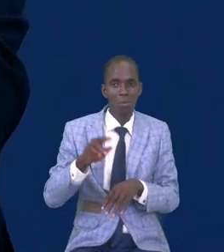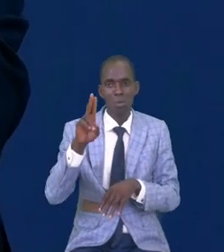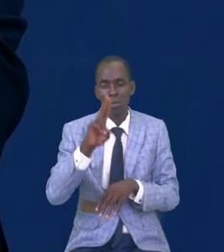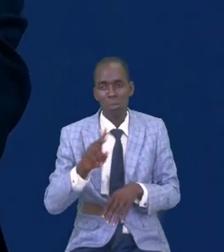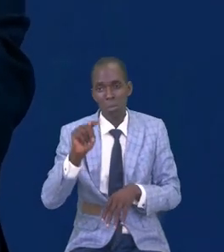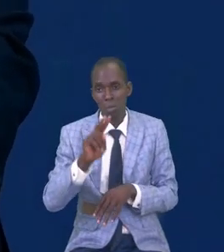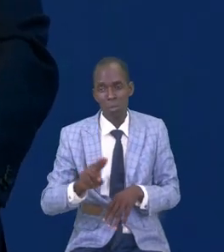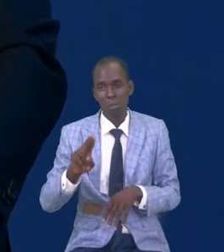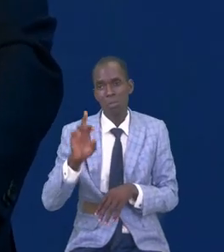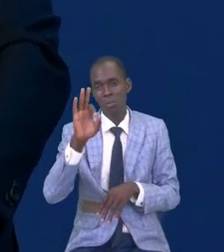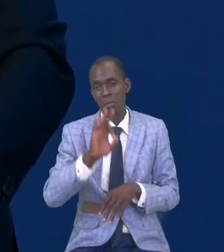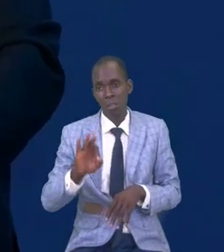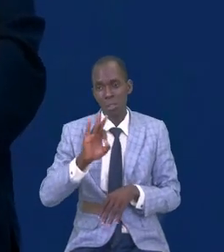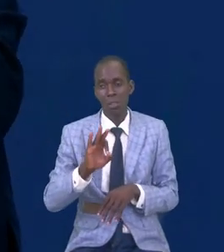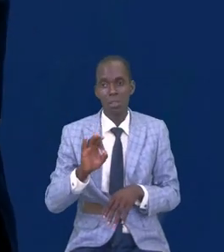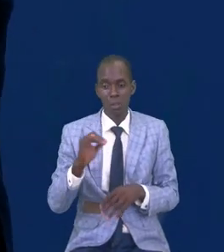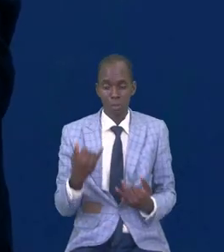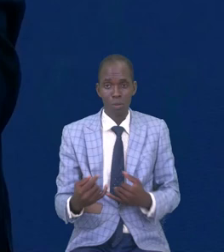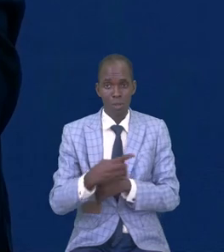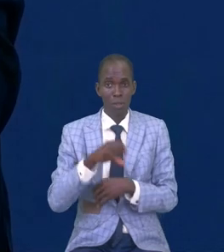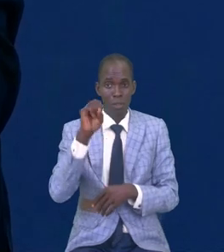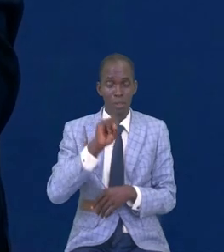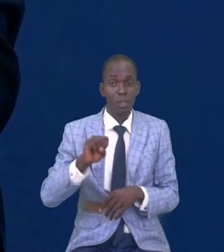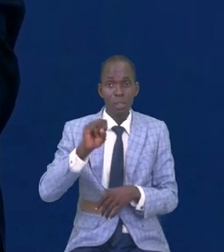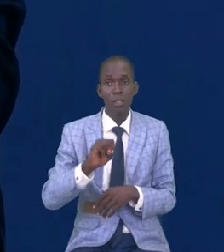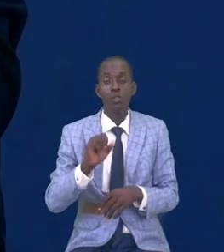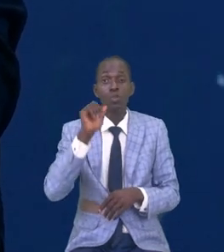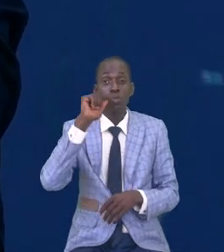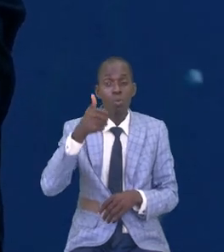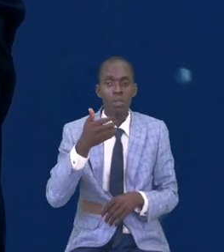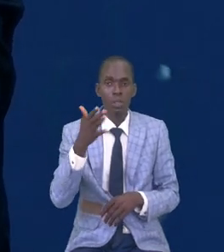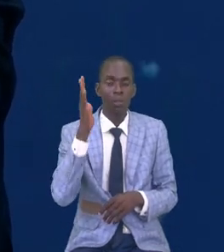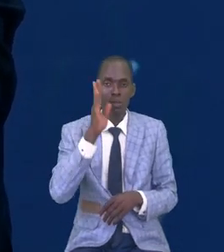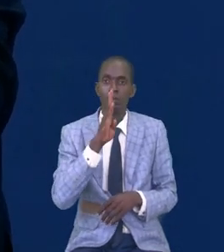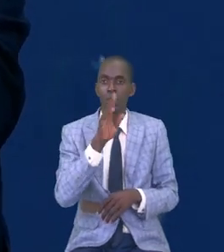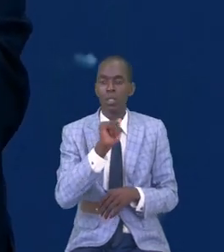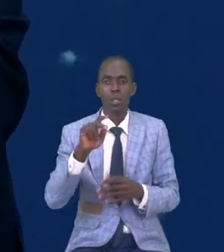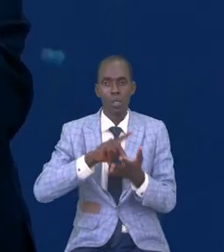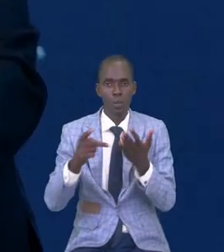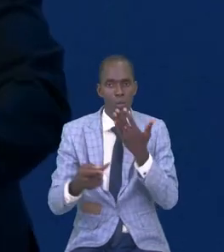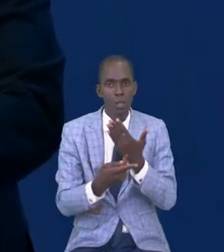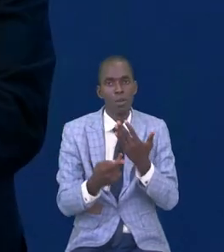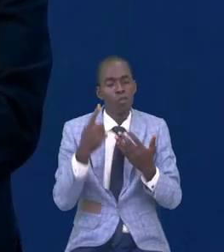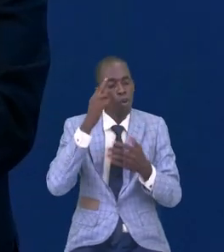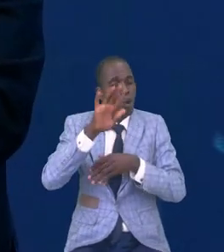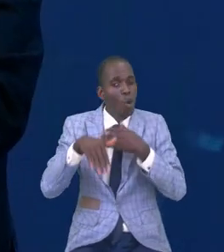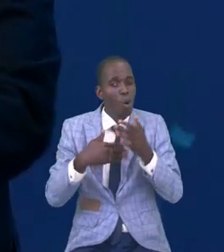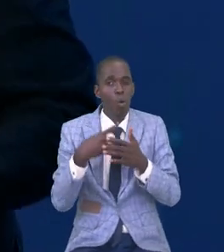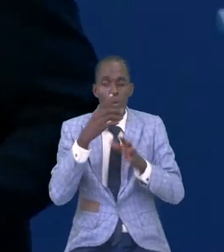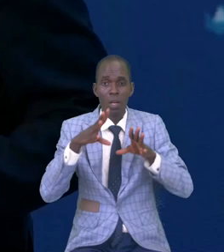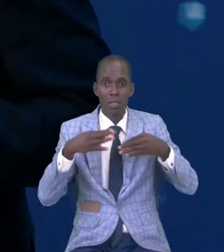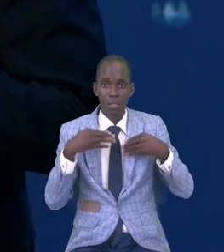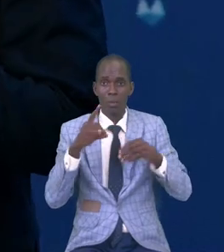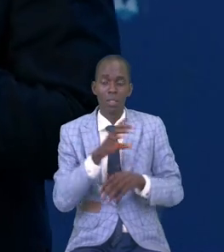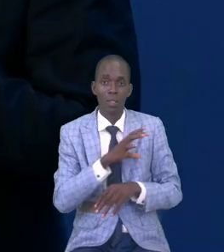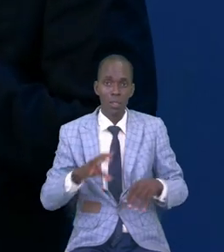for all our brothers and sisters that have come to the Lord from the beginning of this program, the first